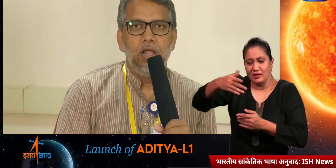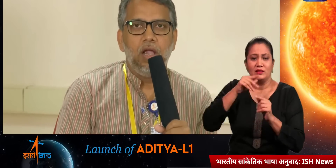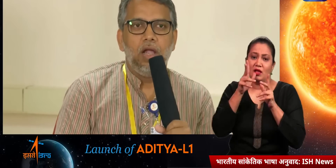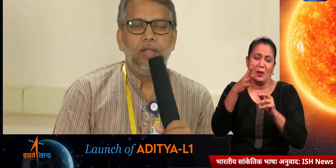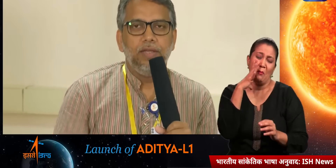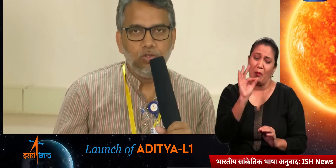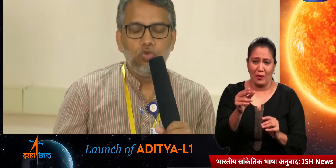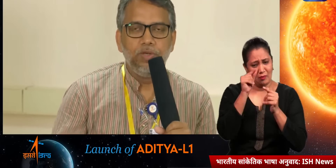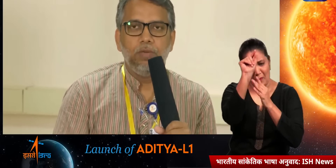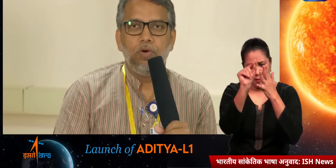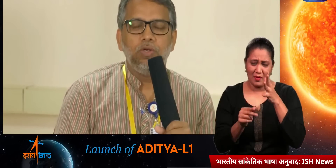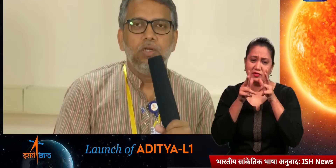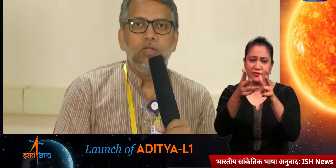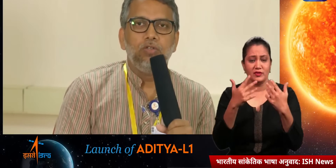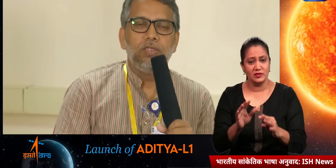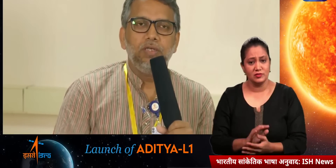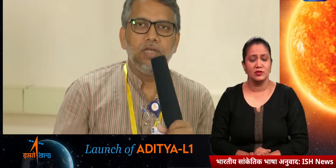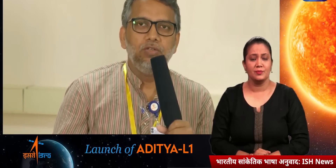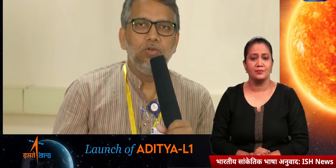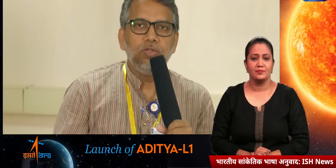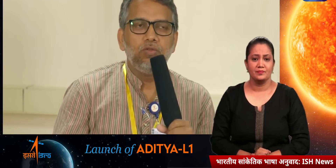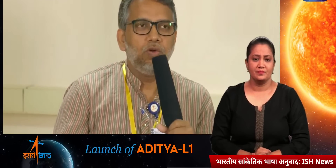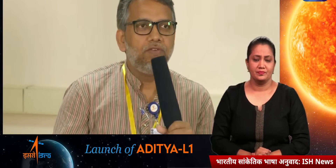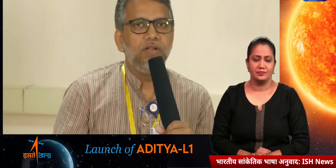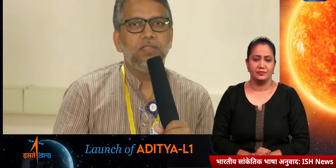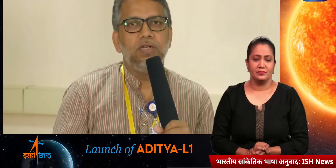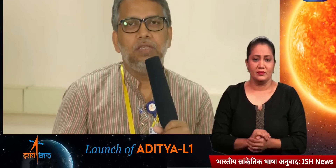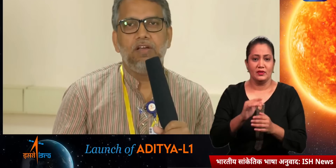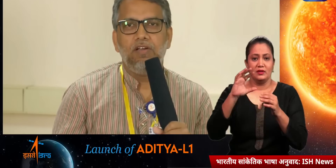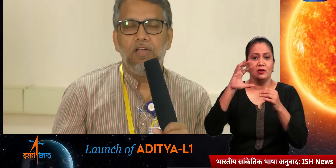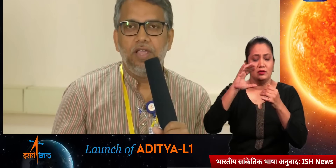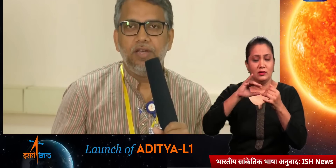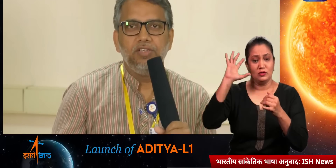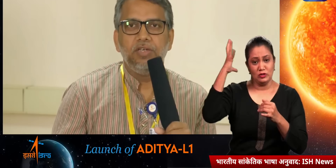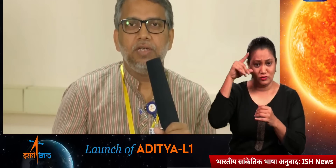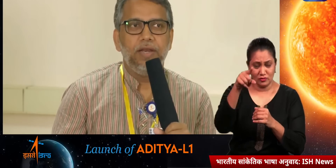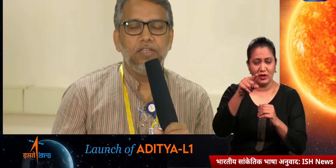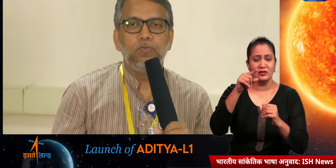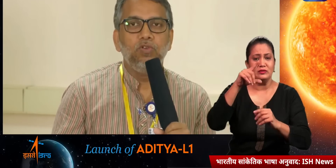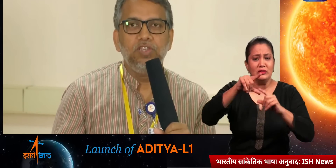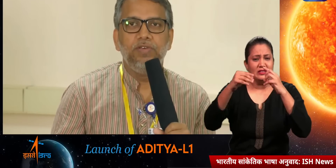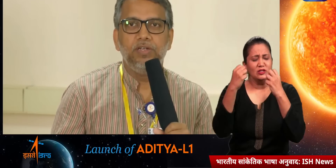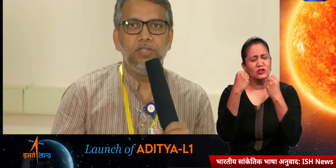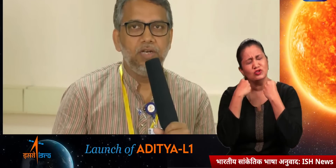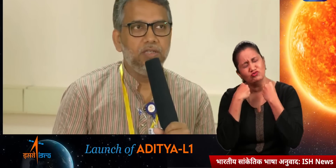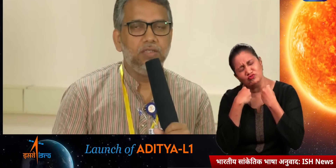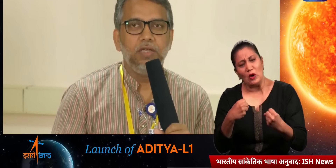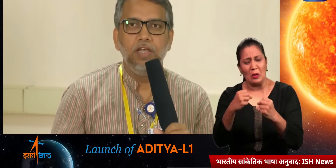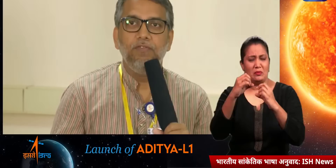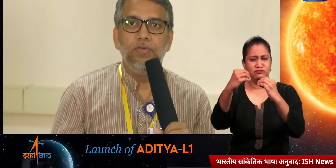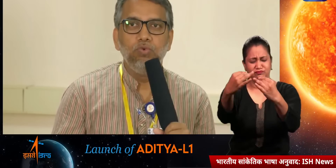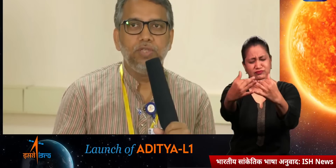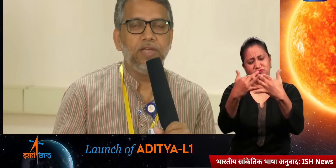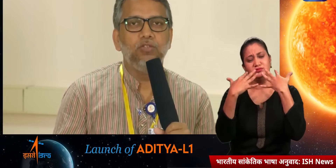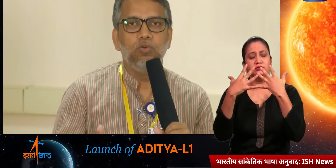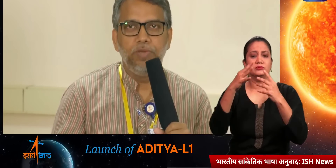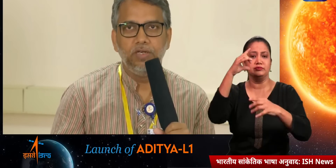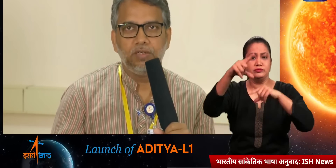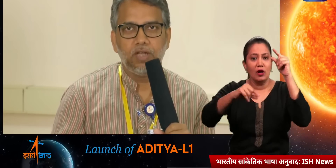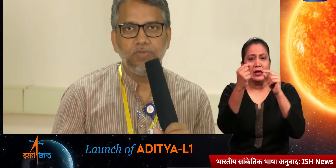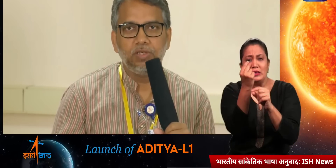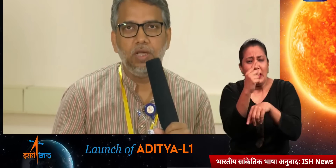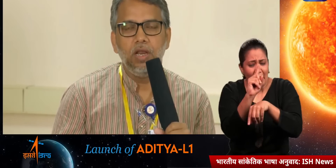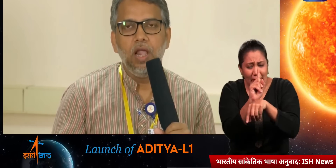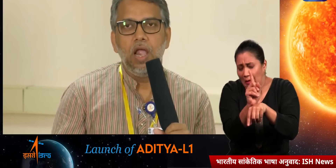mission and the instruments about. So the thing is, as you know, that solar flares are the energetic and explosive energy release in few seconds to